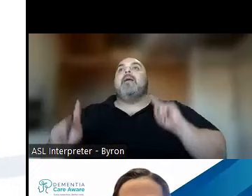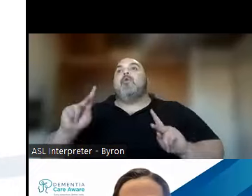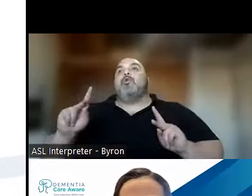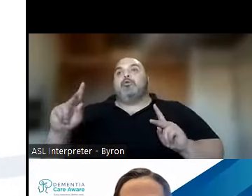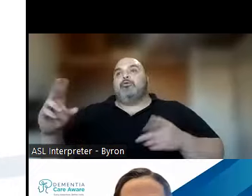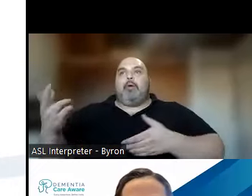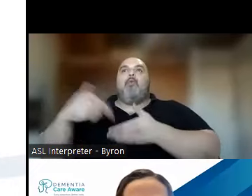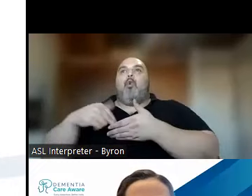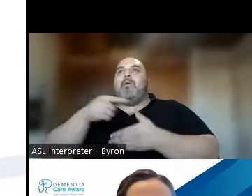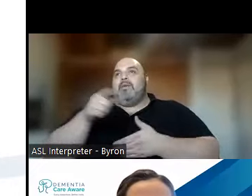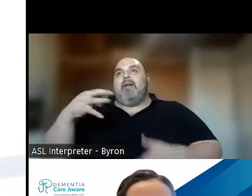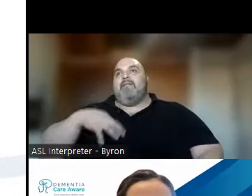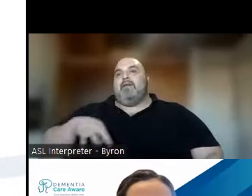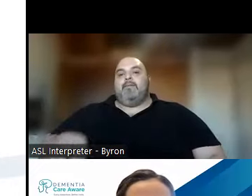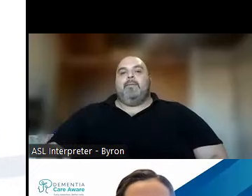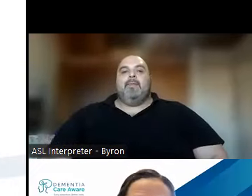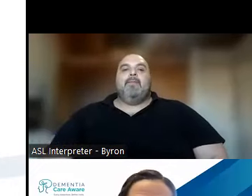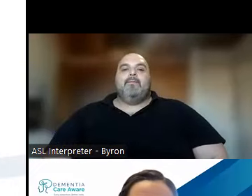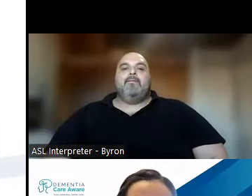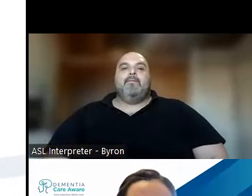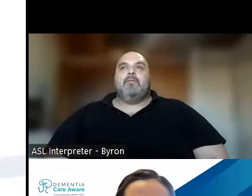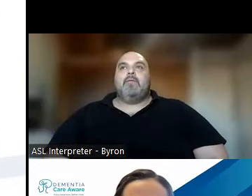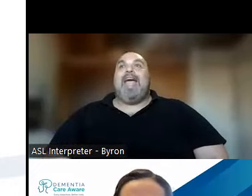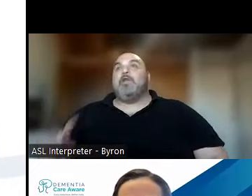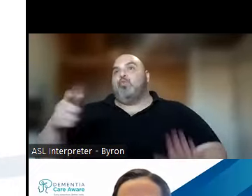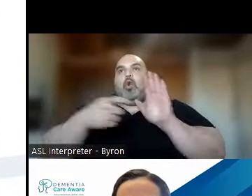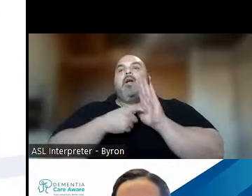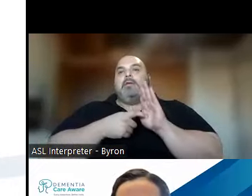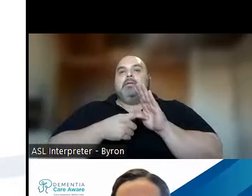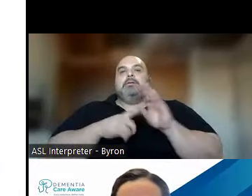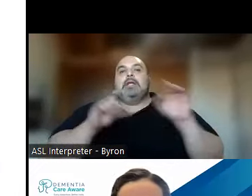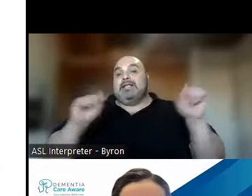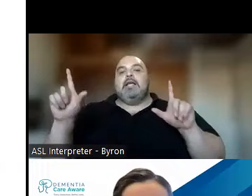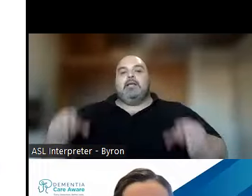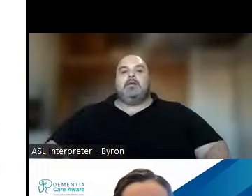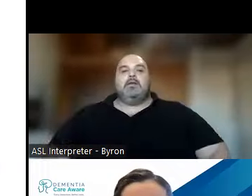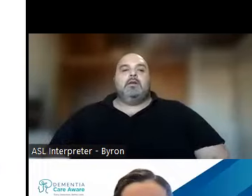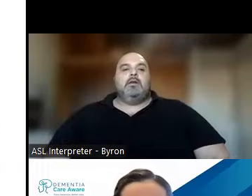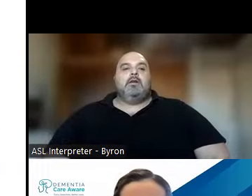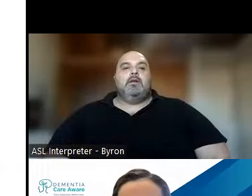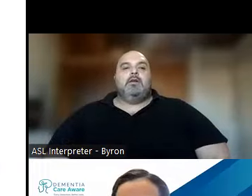with this benefit and requirement. Next slide, please.